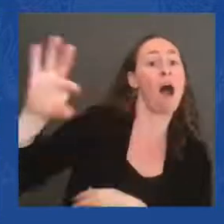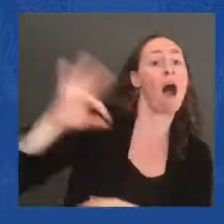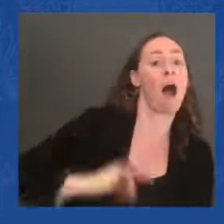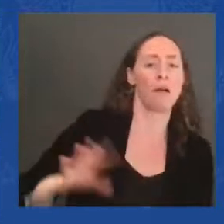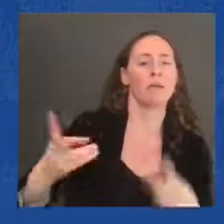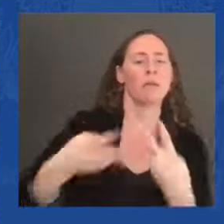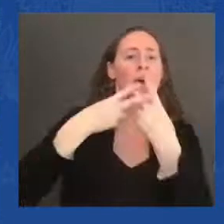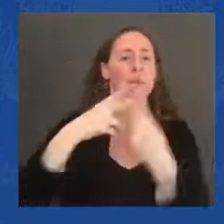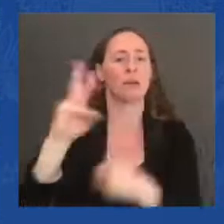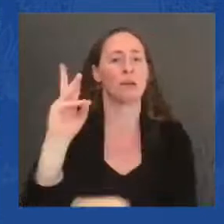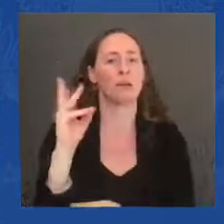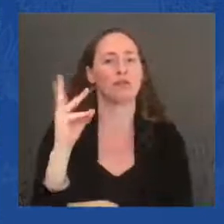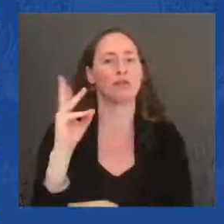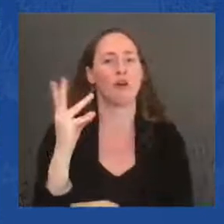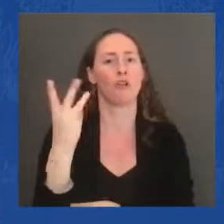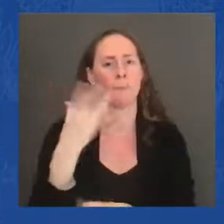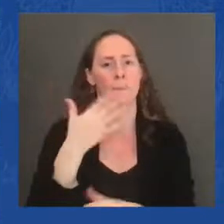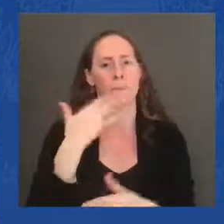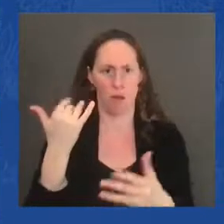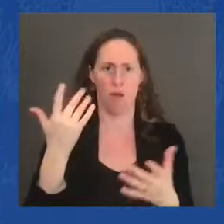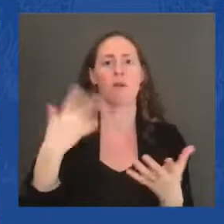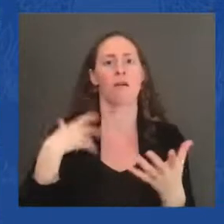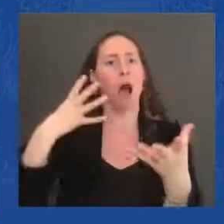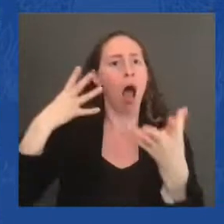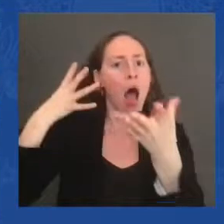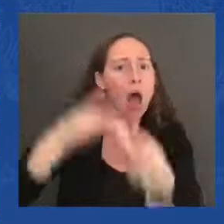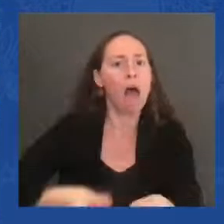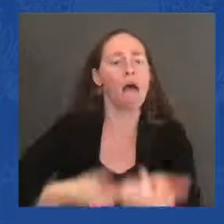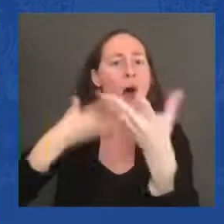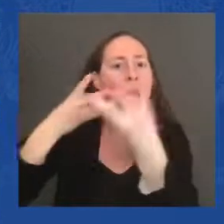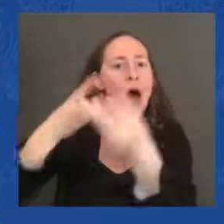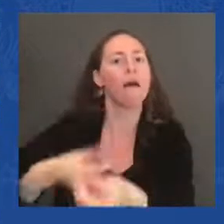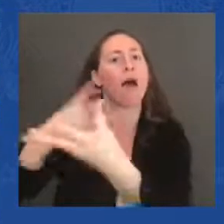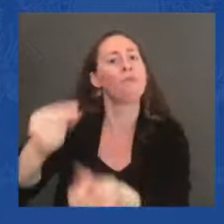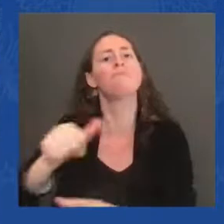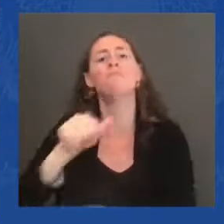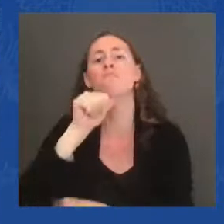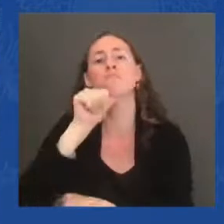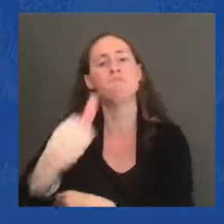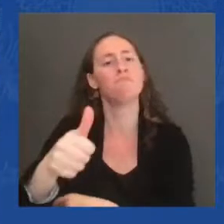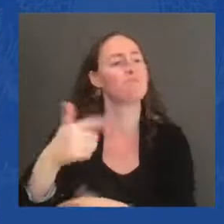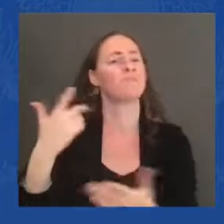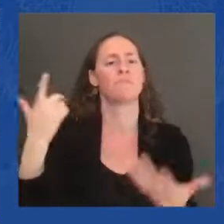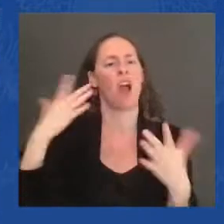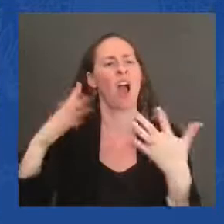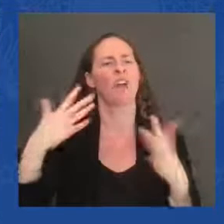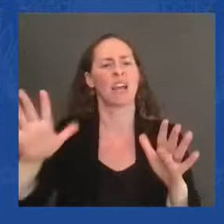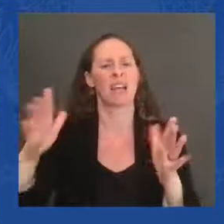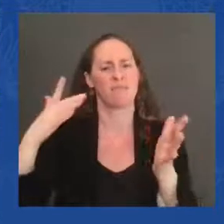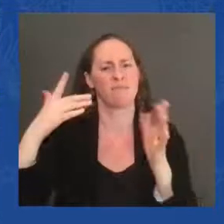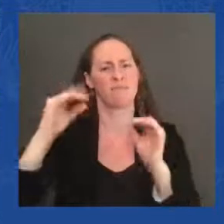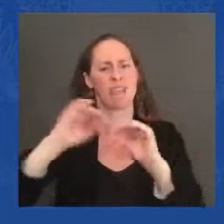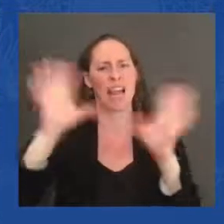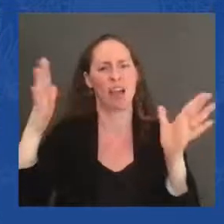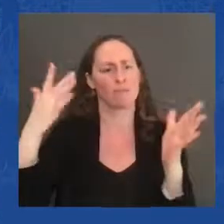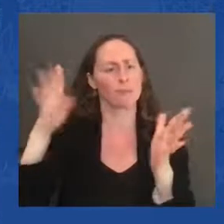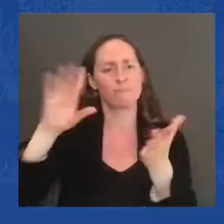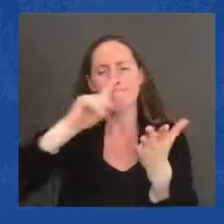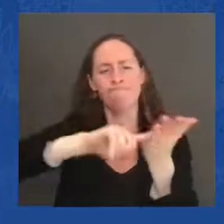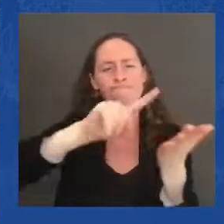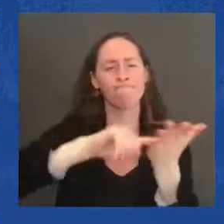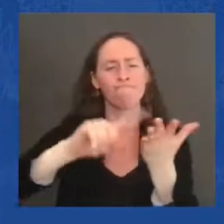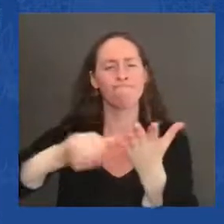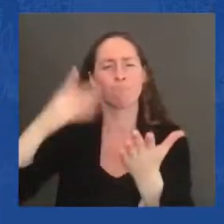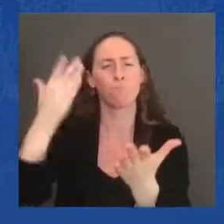extreme weather cost America last year $99 billion. Extreme weather.